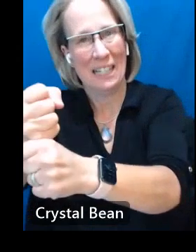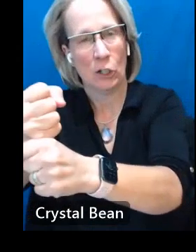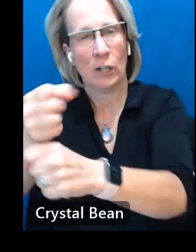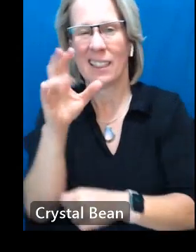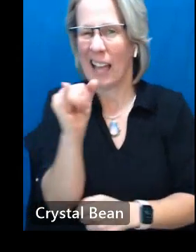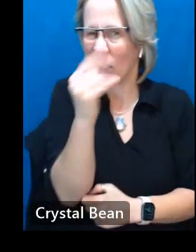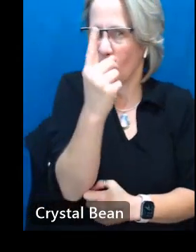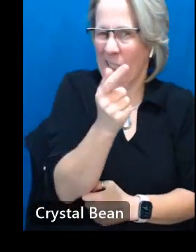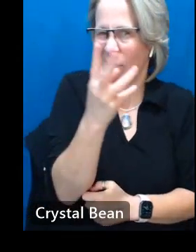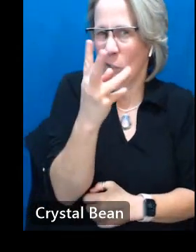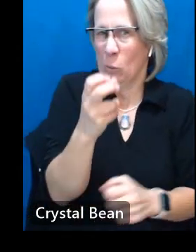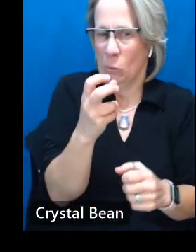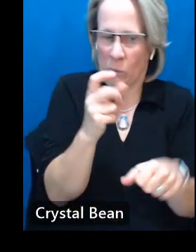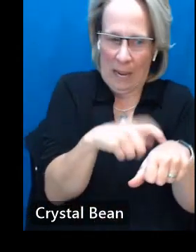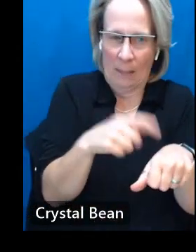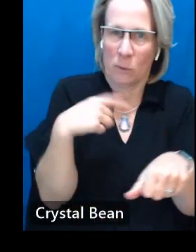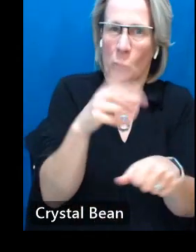by calendar year.